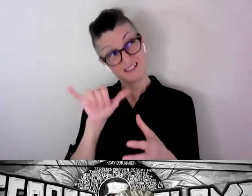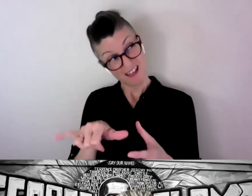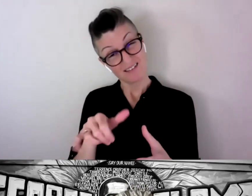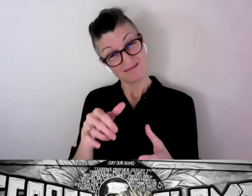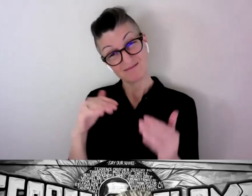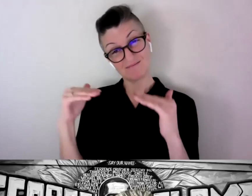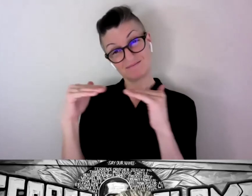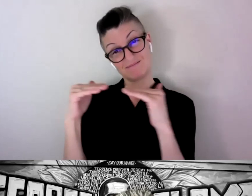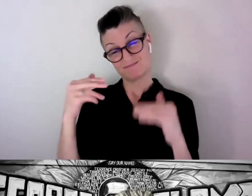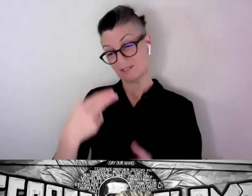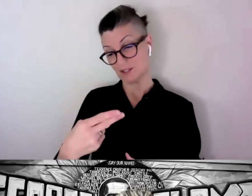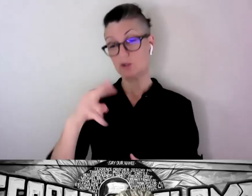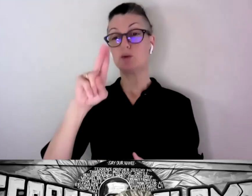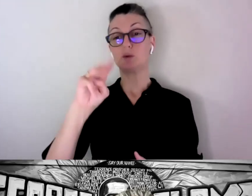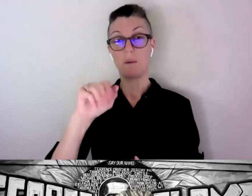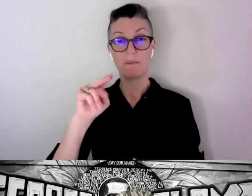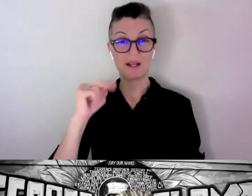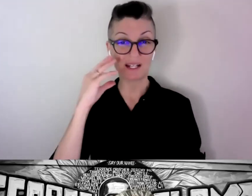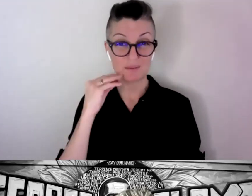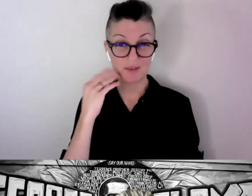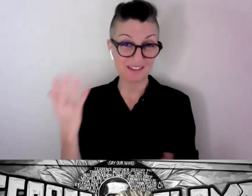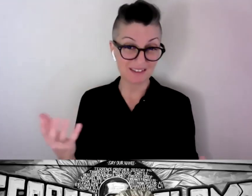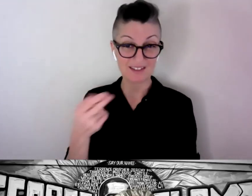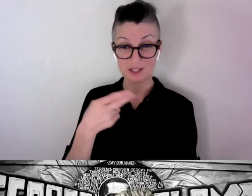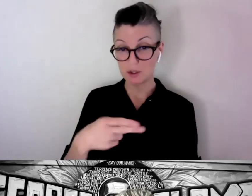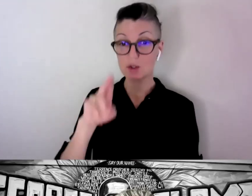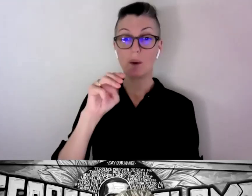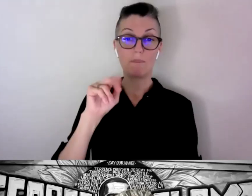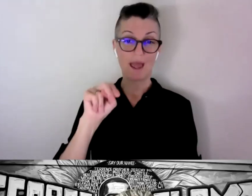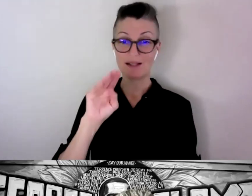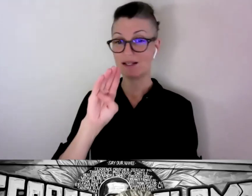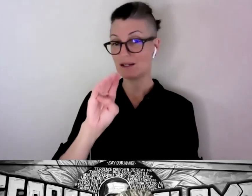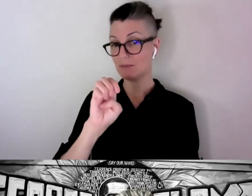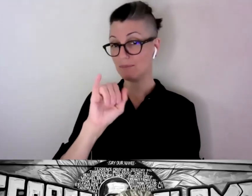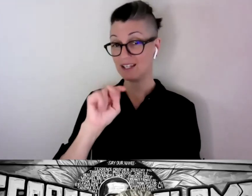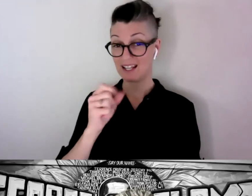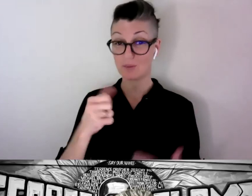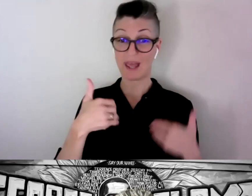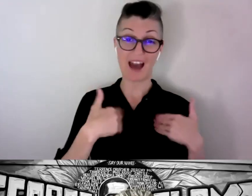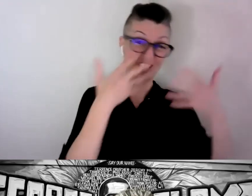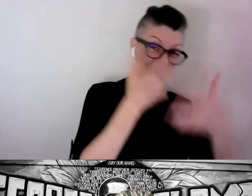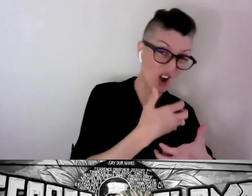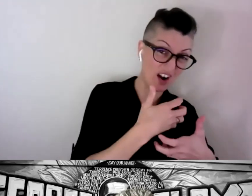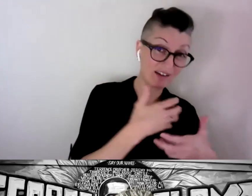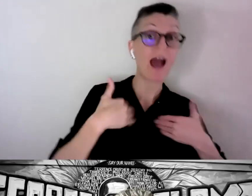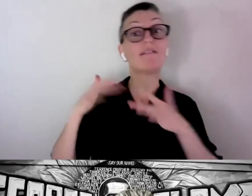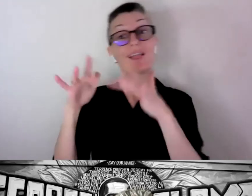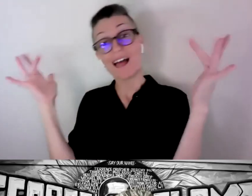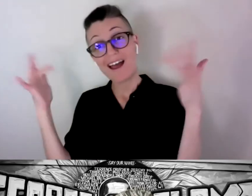have imperfections and we have flaws and we have problems, you know, while at the same time, you know, we have strengths and we have